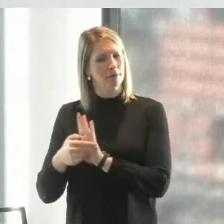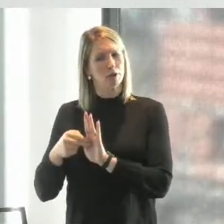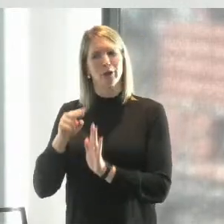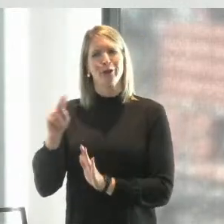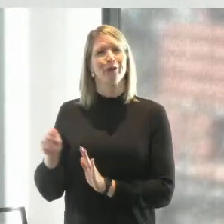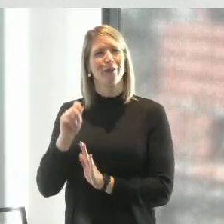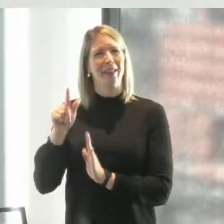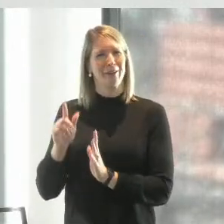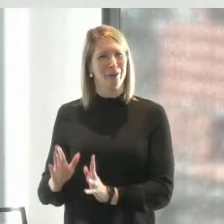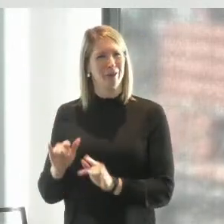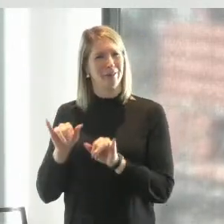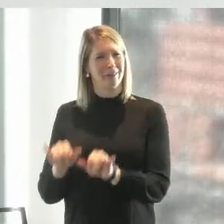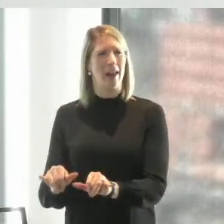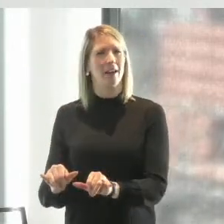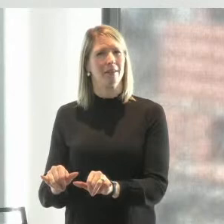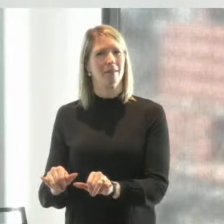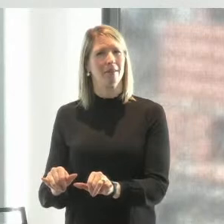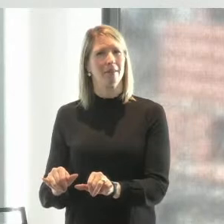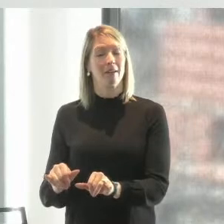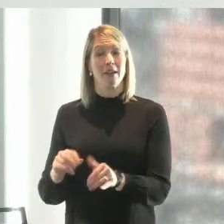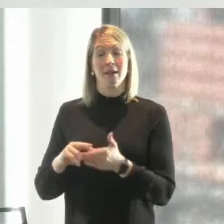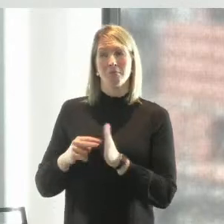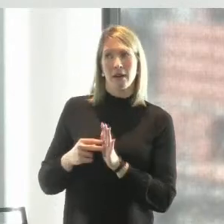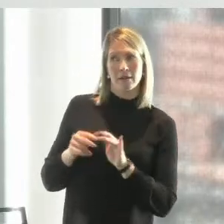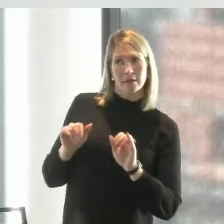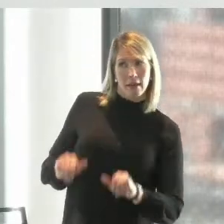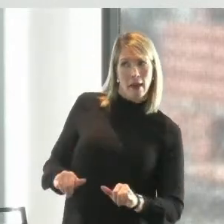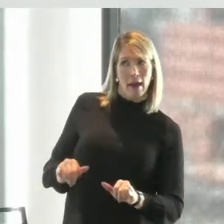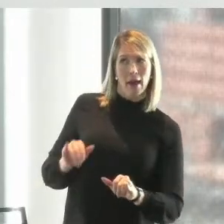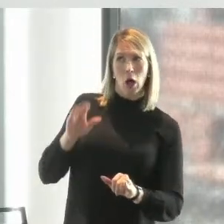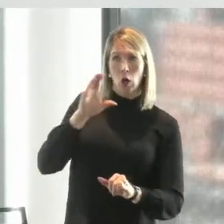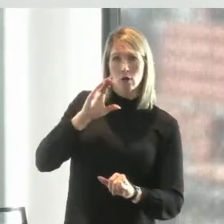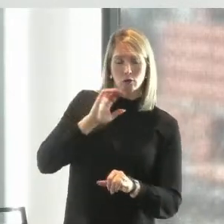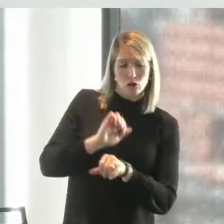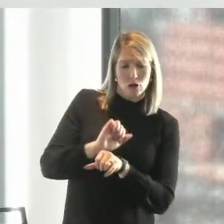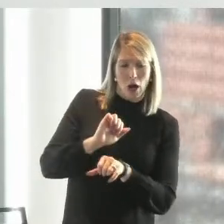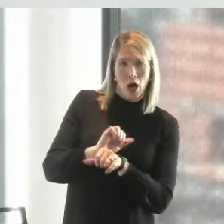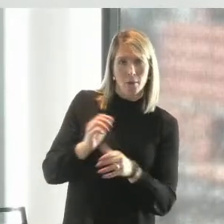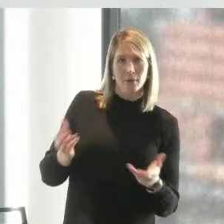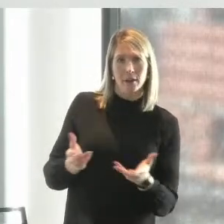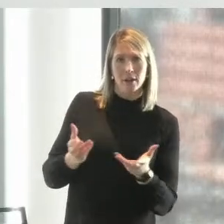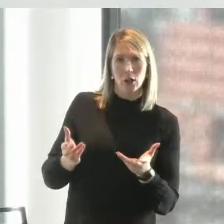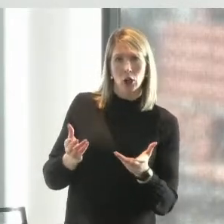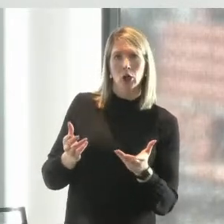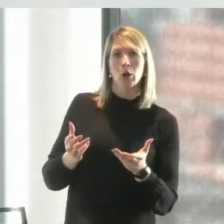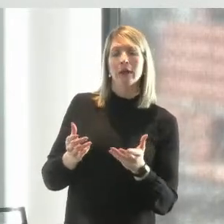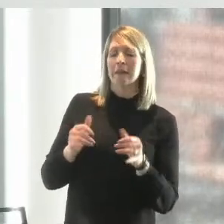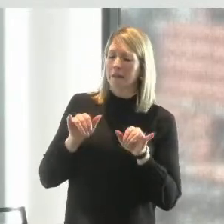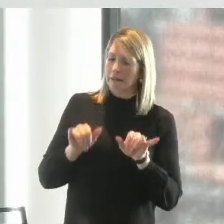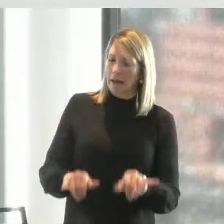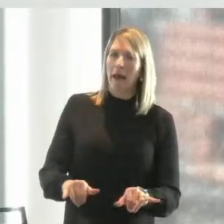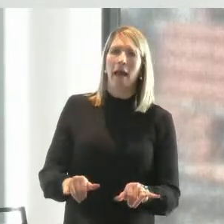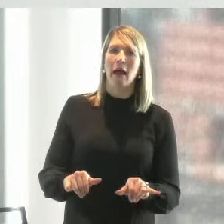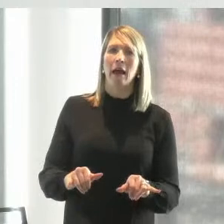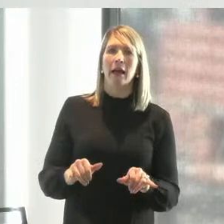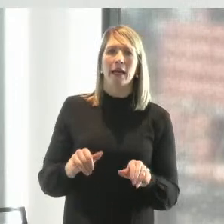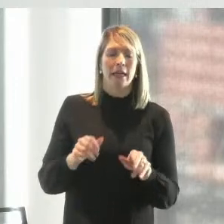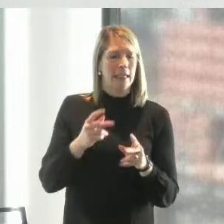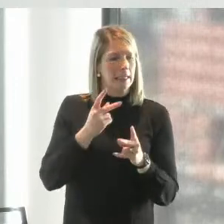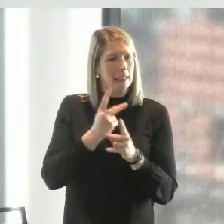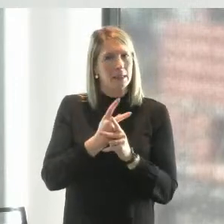post-graduation, look for opportunities with innovative employers, creative